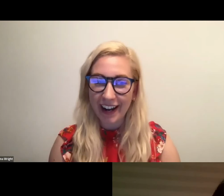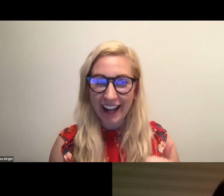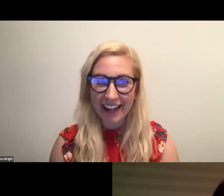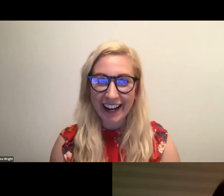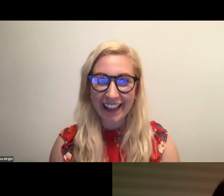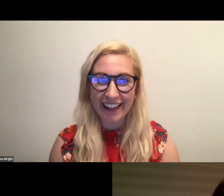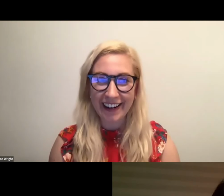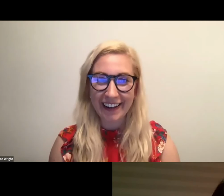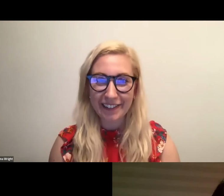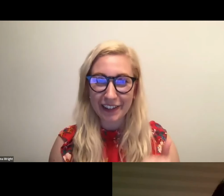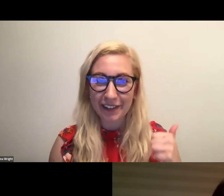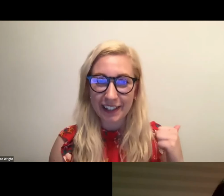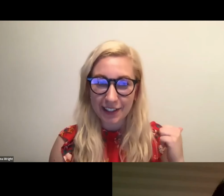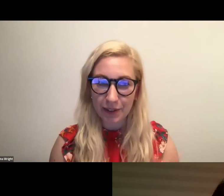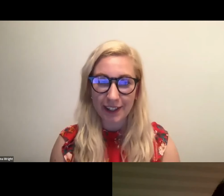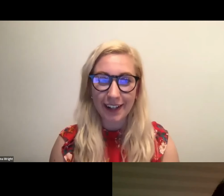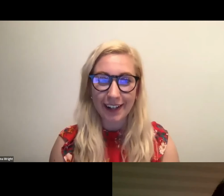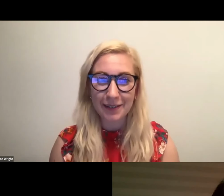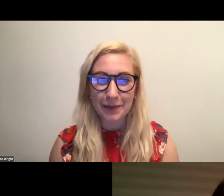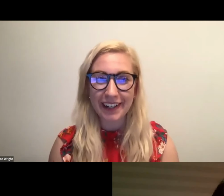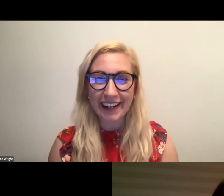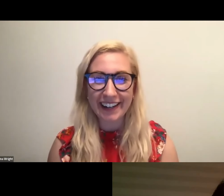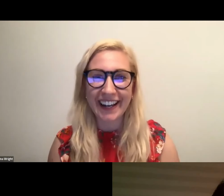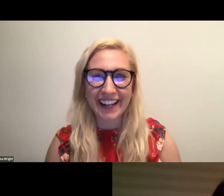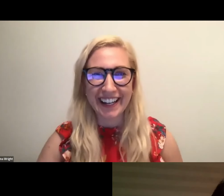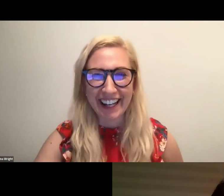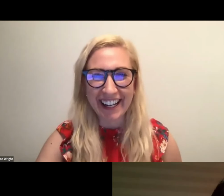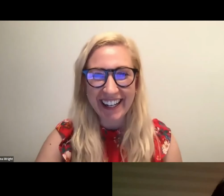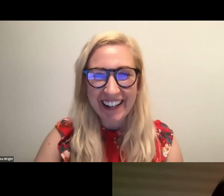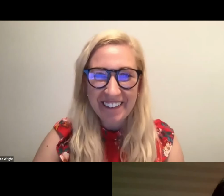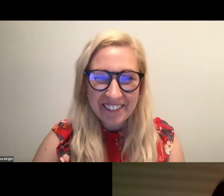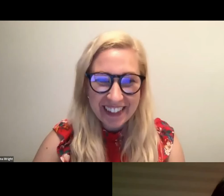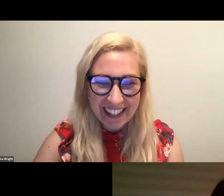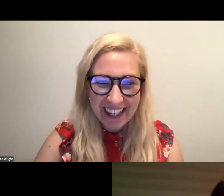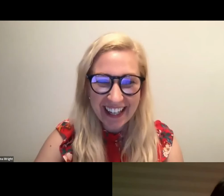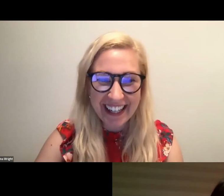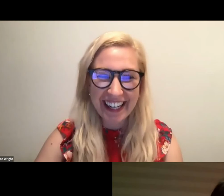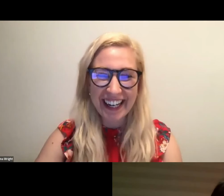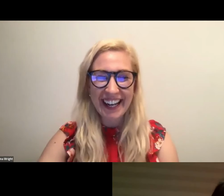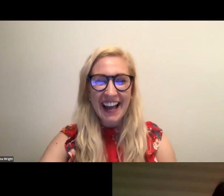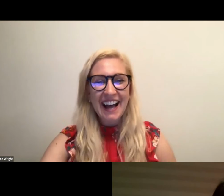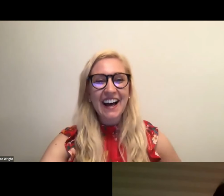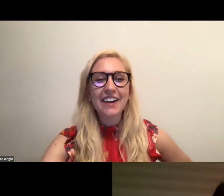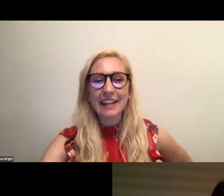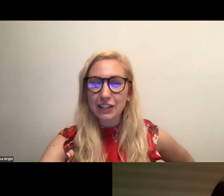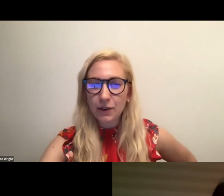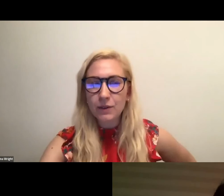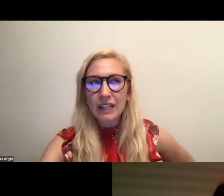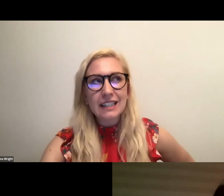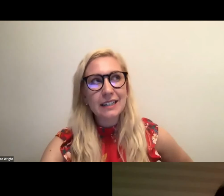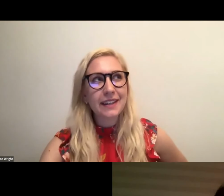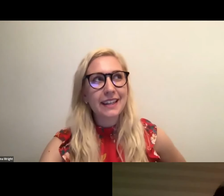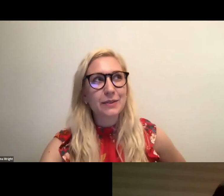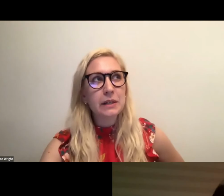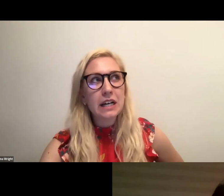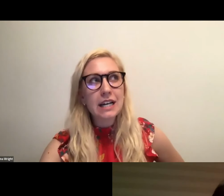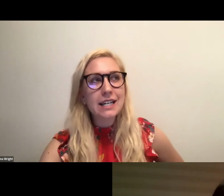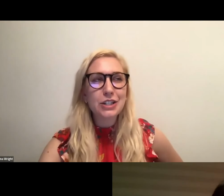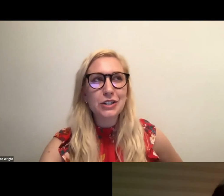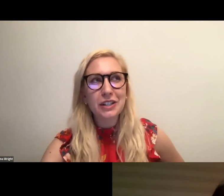for hanging in there, even though it is 3 o'clock in the morning. You're welcome. All right. So let me